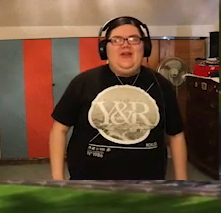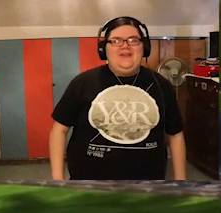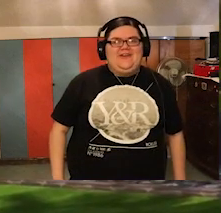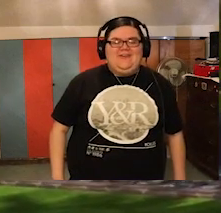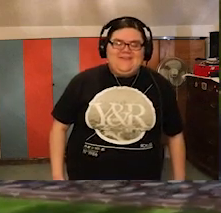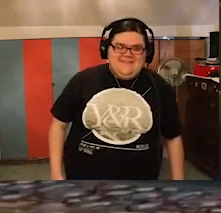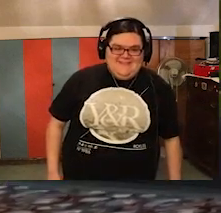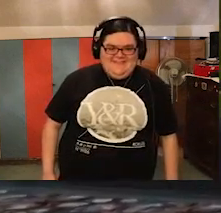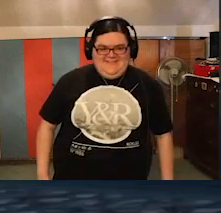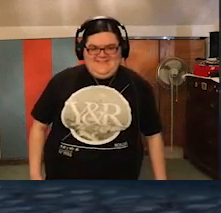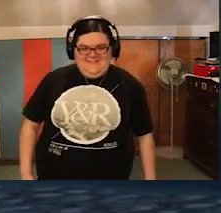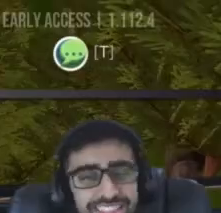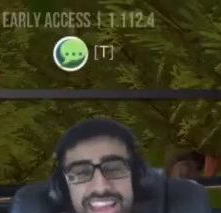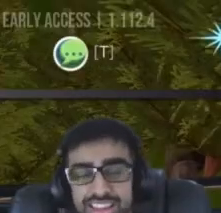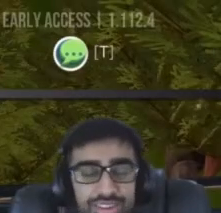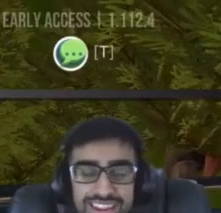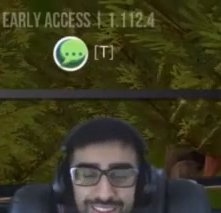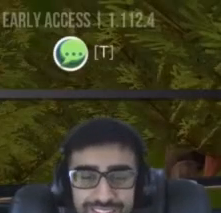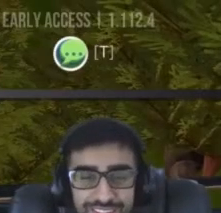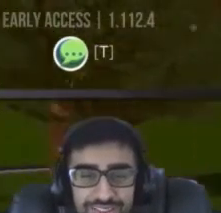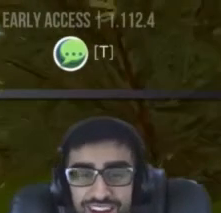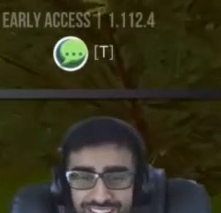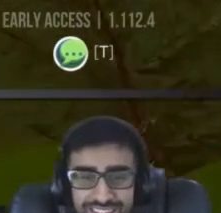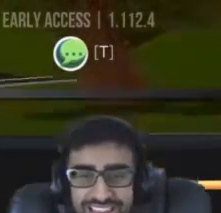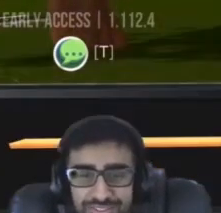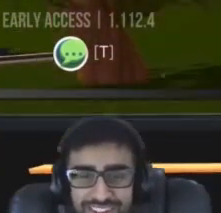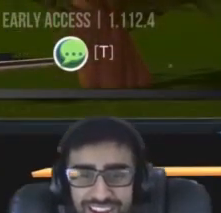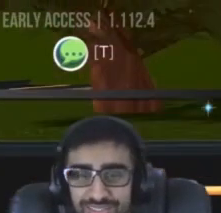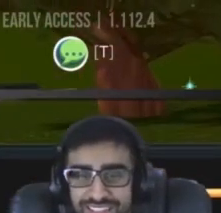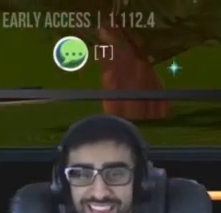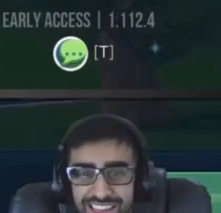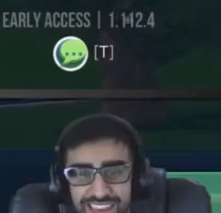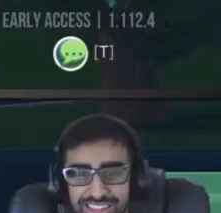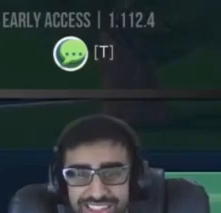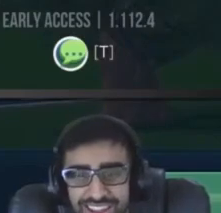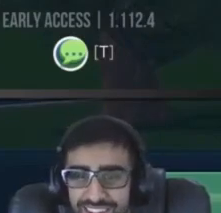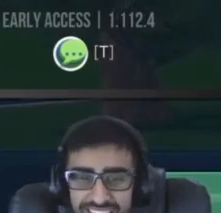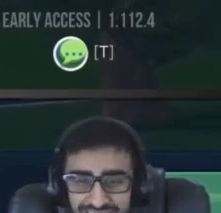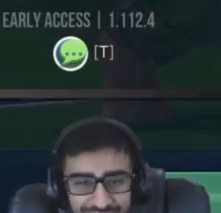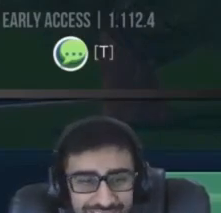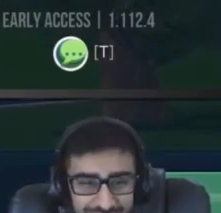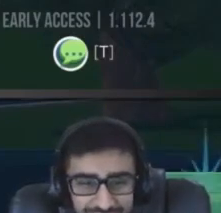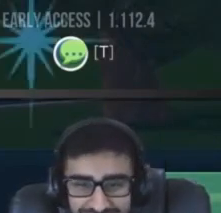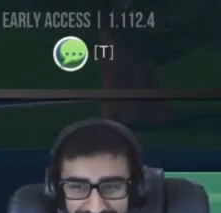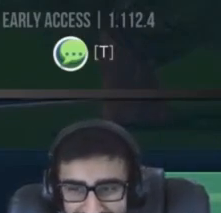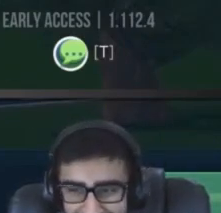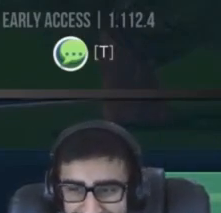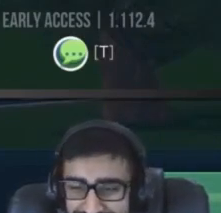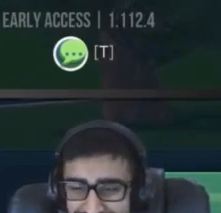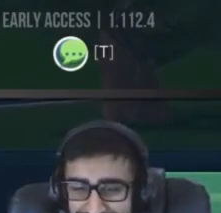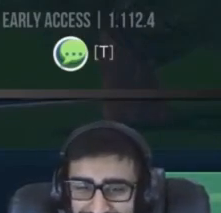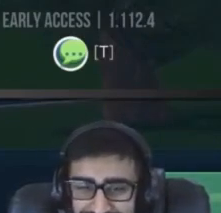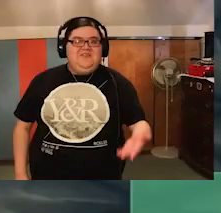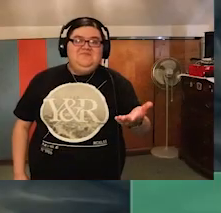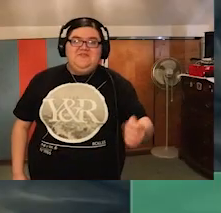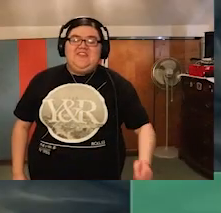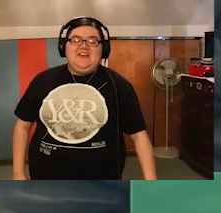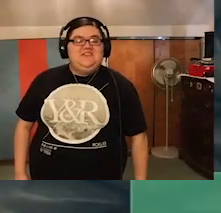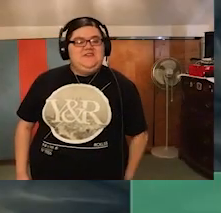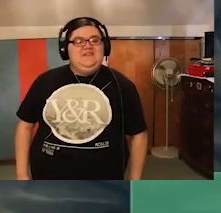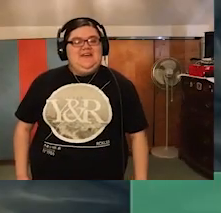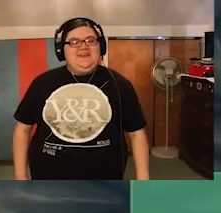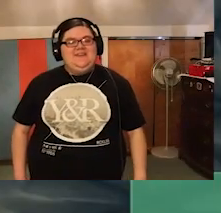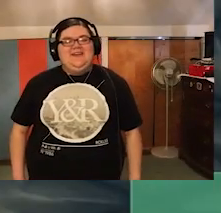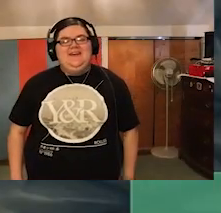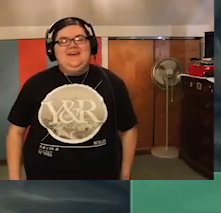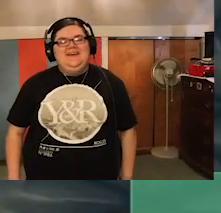The creator. The thing is, I'm gonna lose him. I do this every time. I chat at the start and then I lose him by the end. Yeah, we won't lose that him.